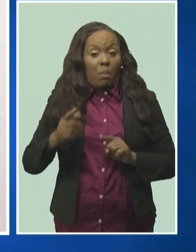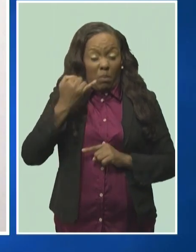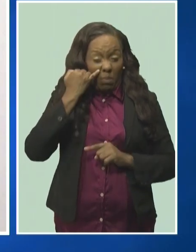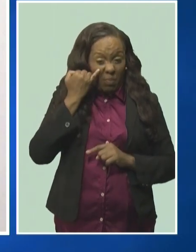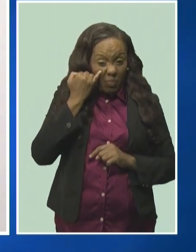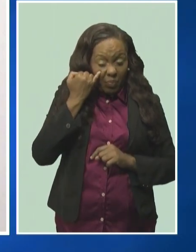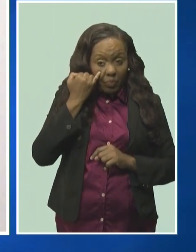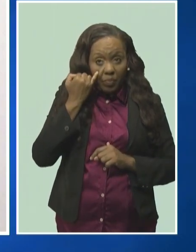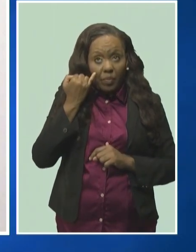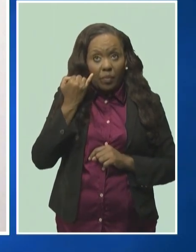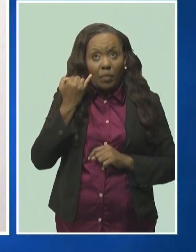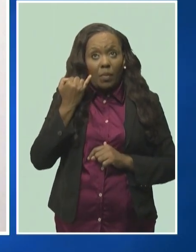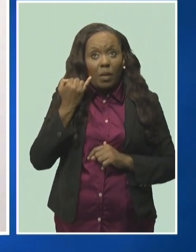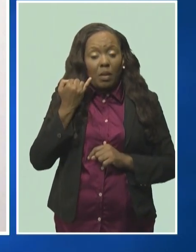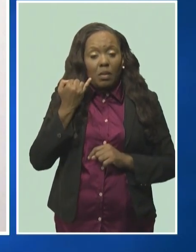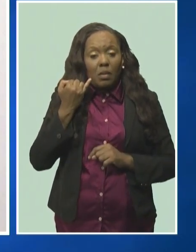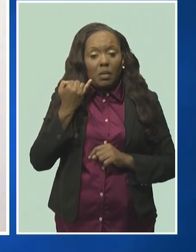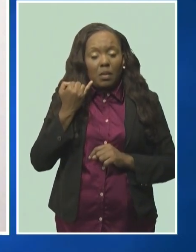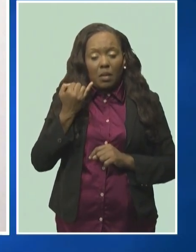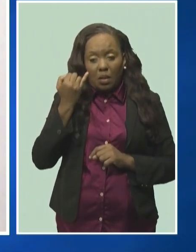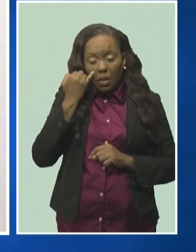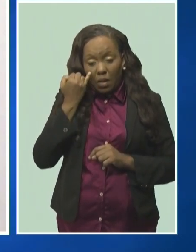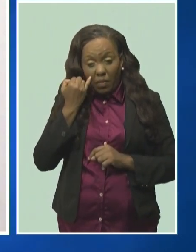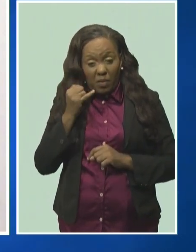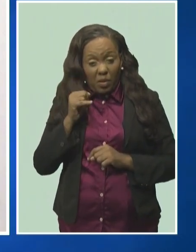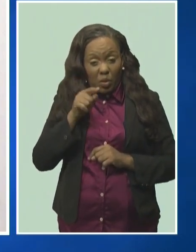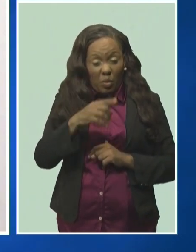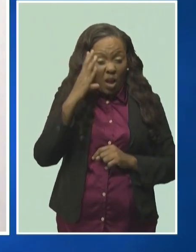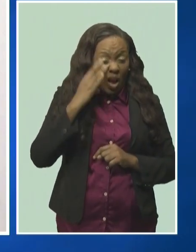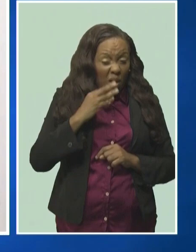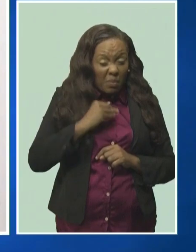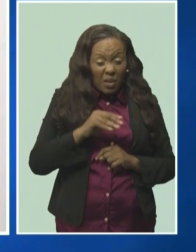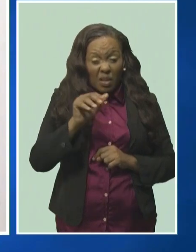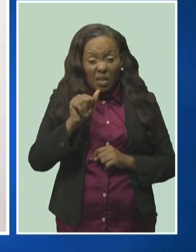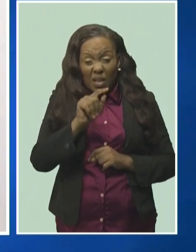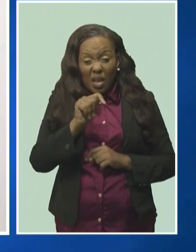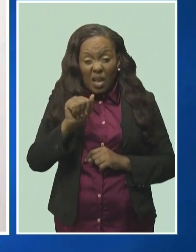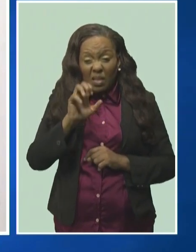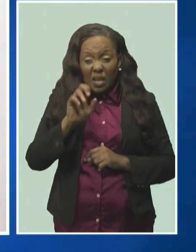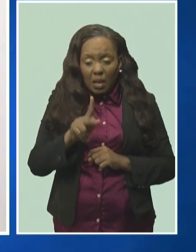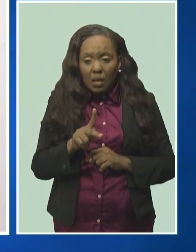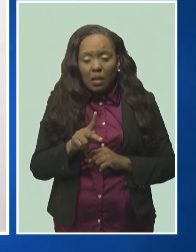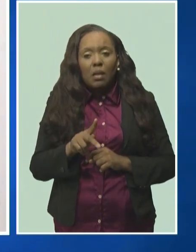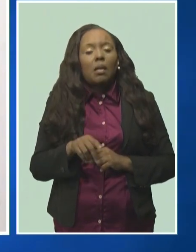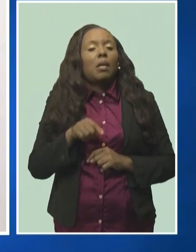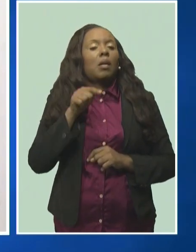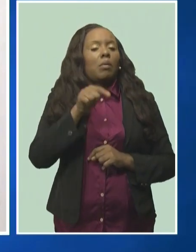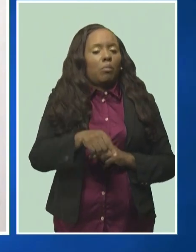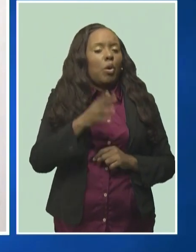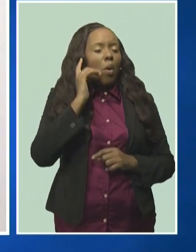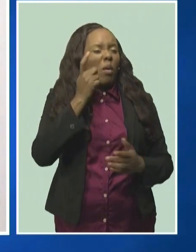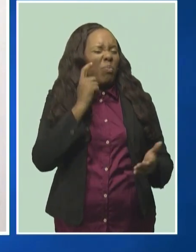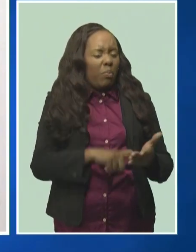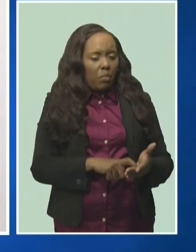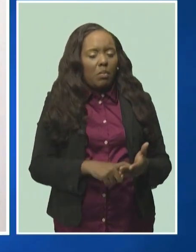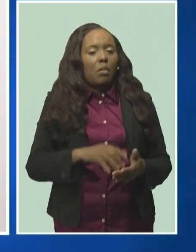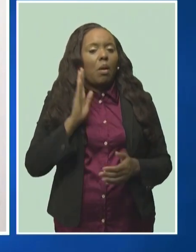an adversary can stay or a cyber attacker can stay in the system itself and not known,